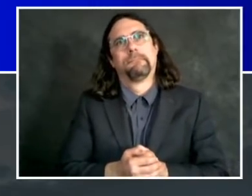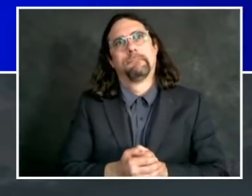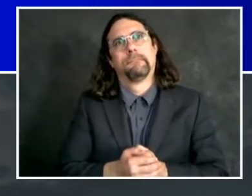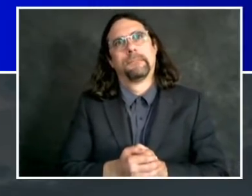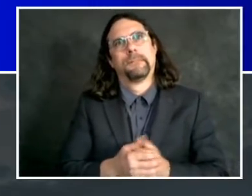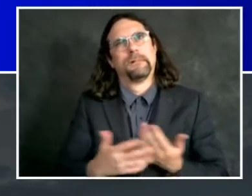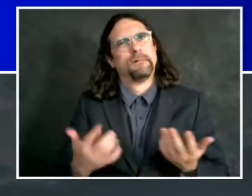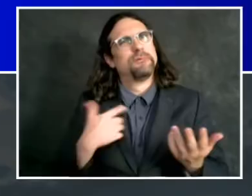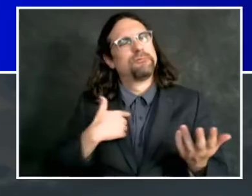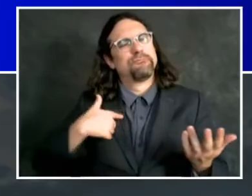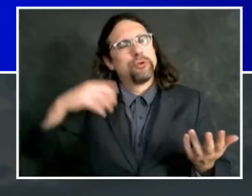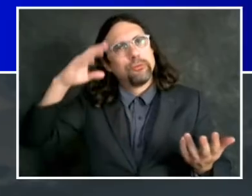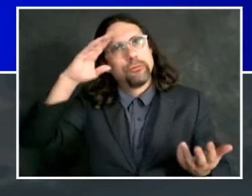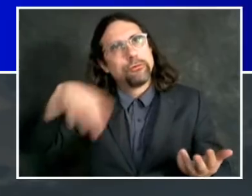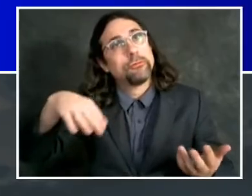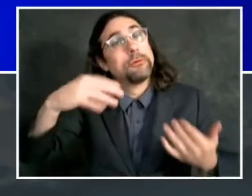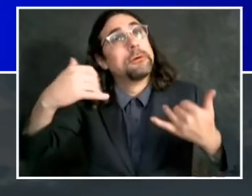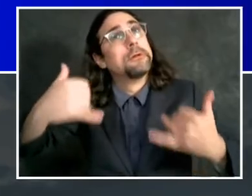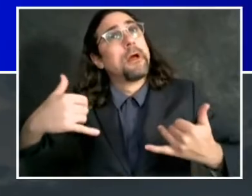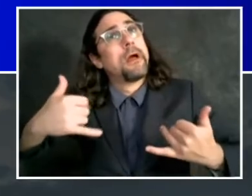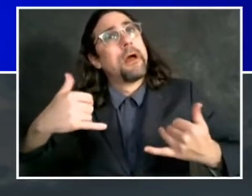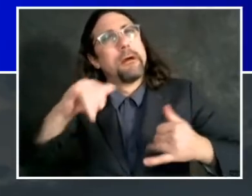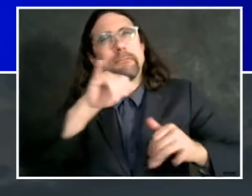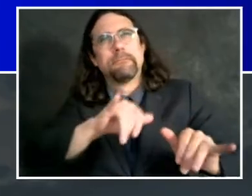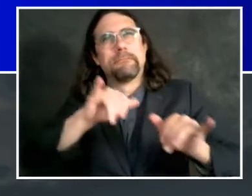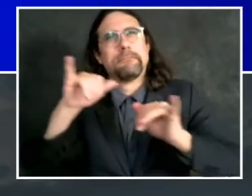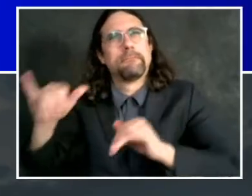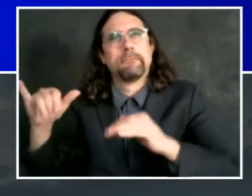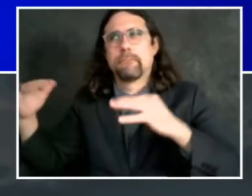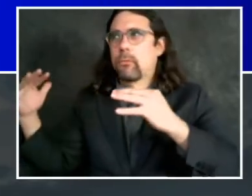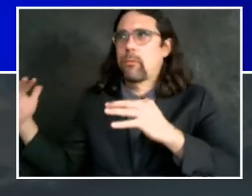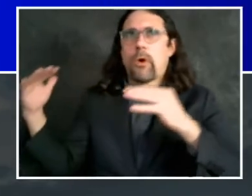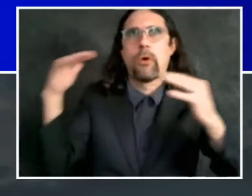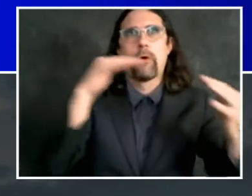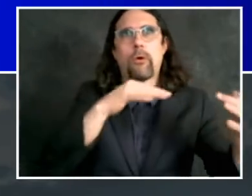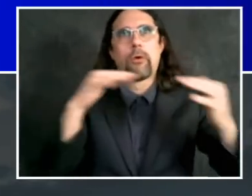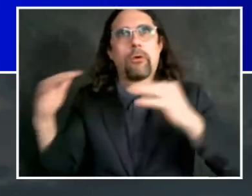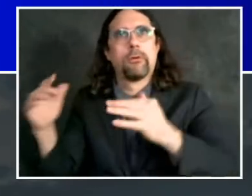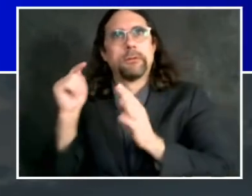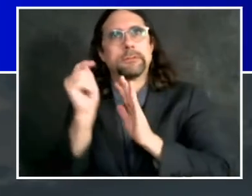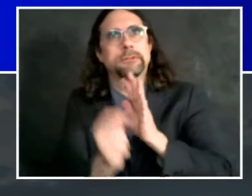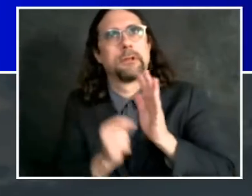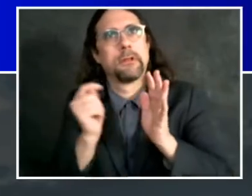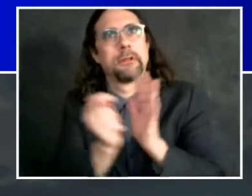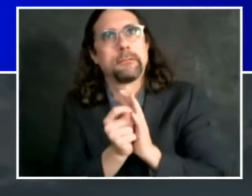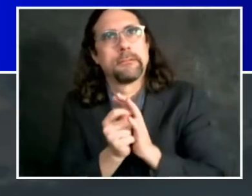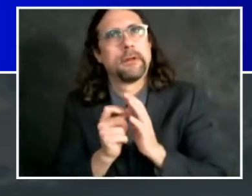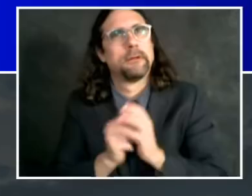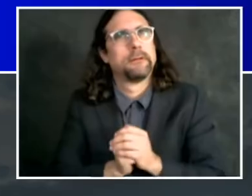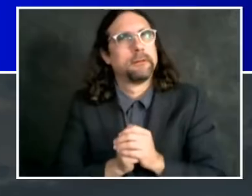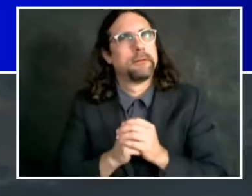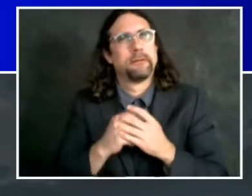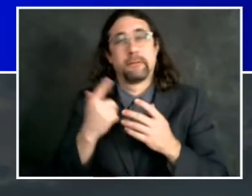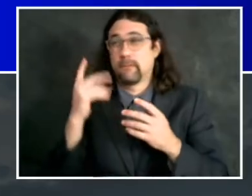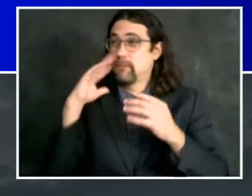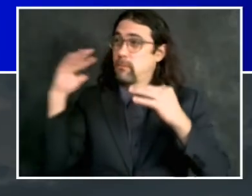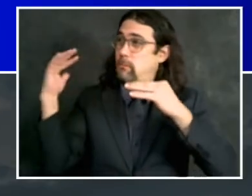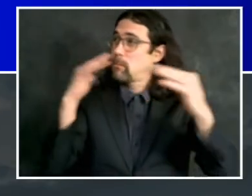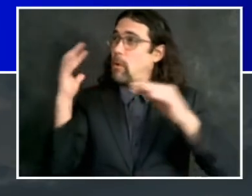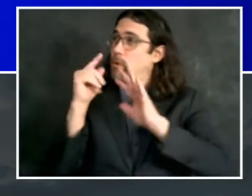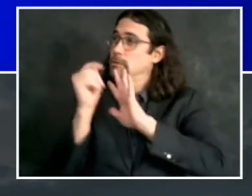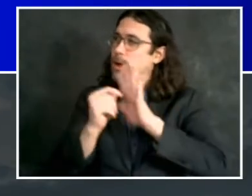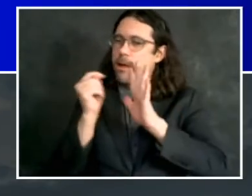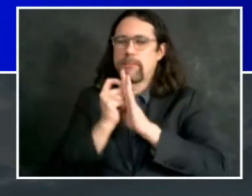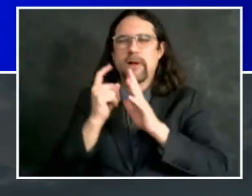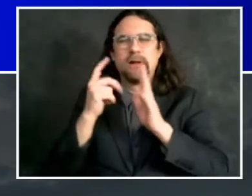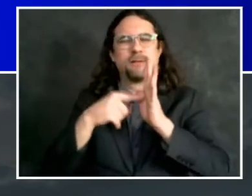the PPEs, but we'd like to provide even more. But at least for the first time in quite a while, we can say we have a